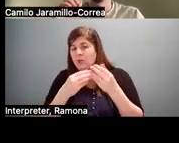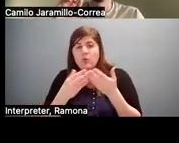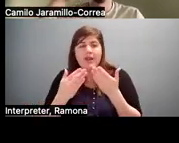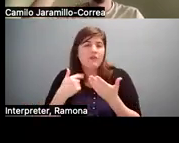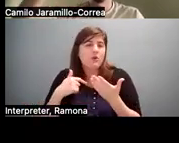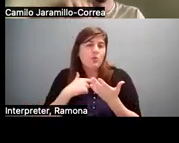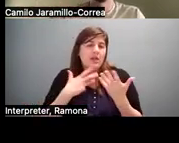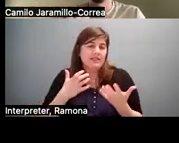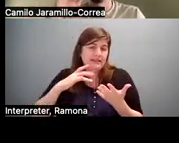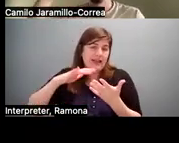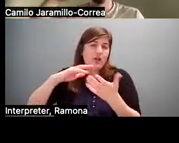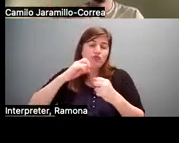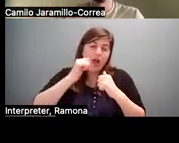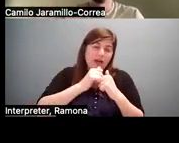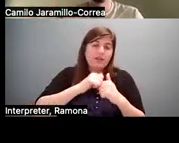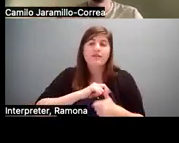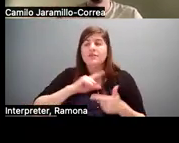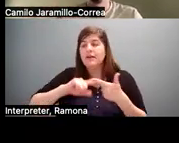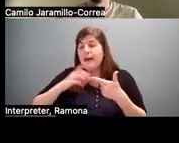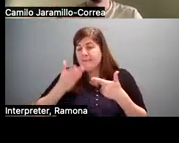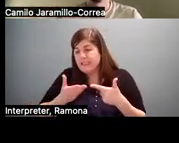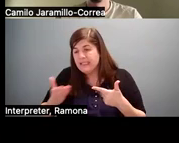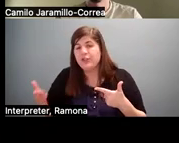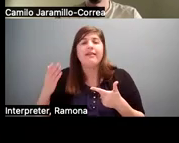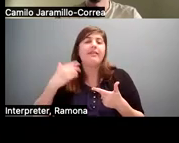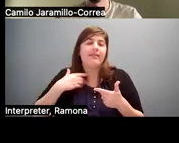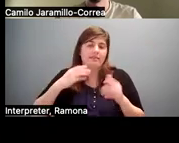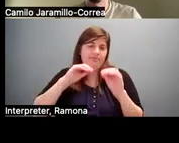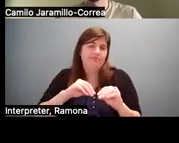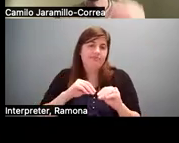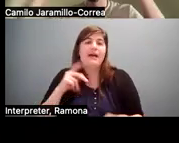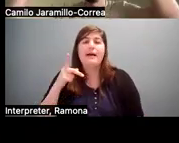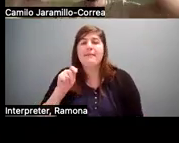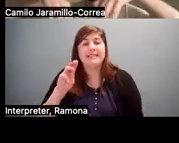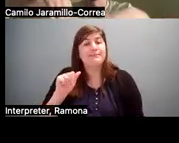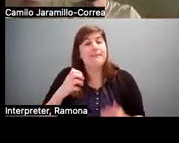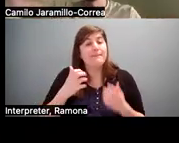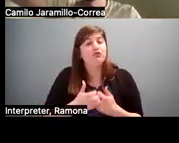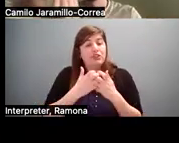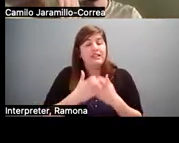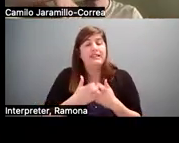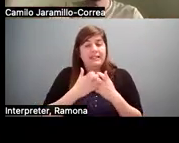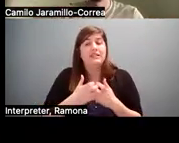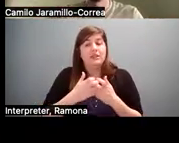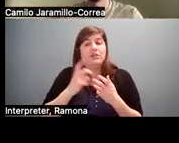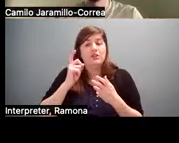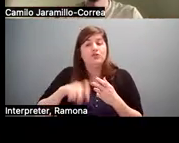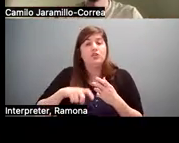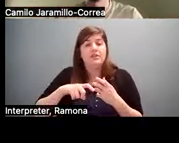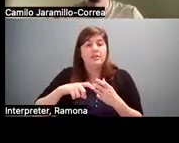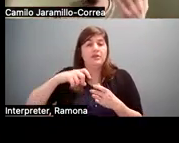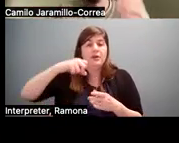So we want to study a rock or a material, we put it in there, and then we have a plasma machine that just like throws or shoots the plasma at